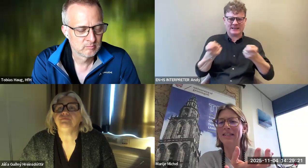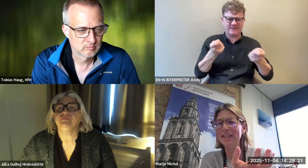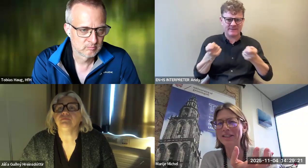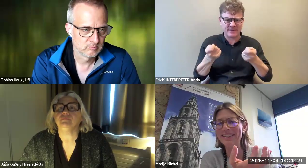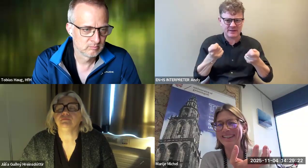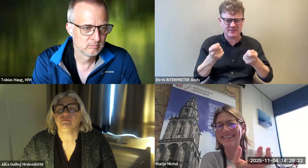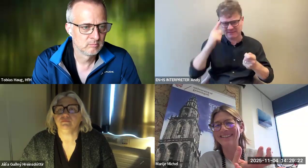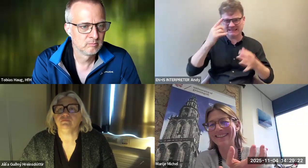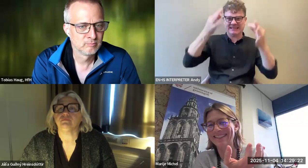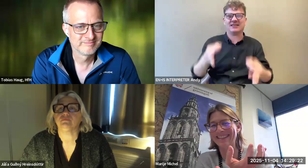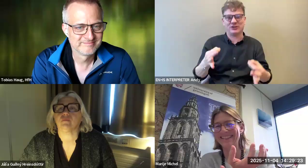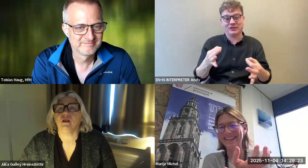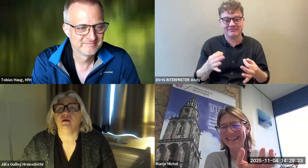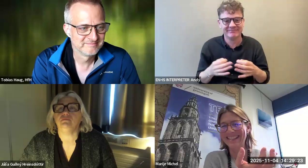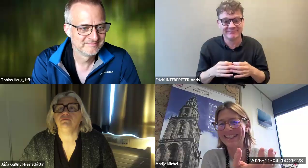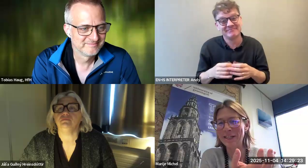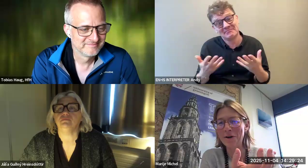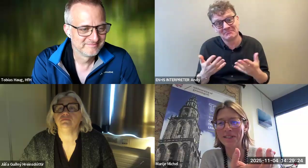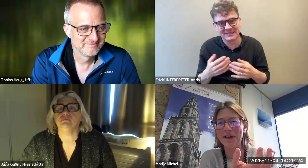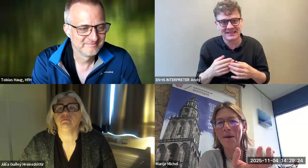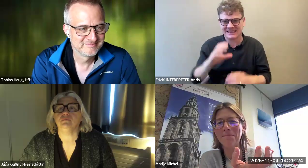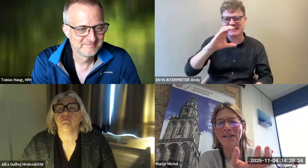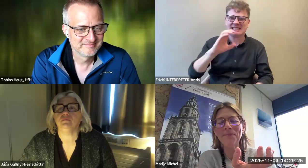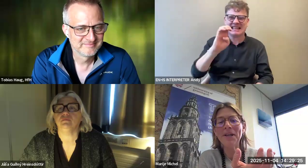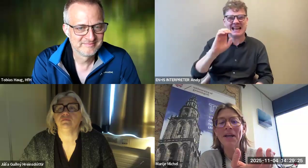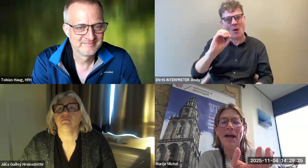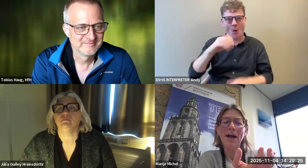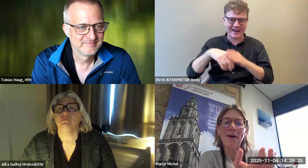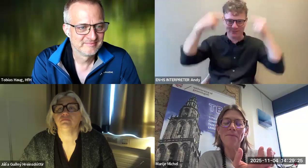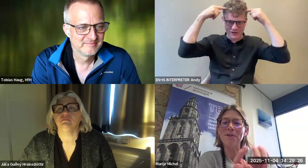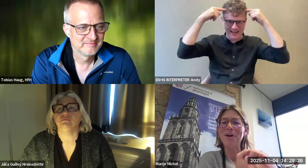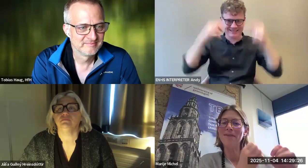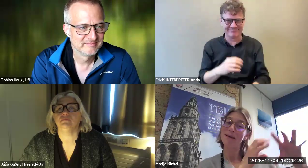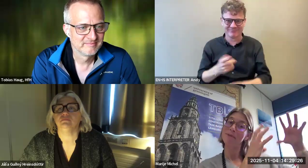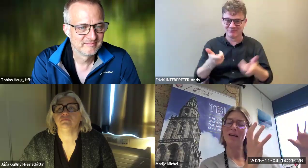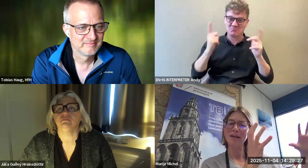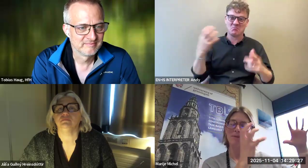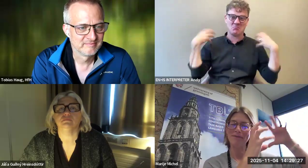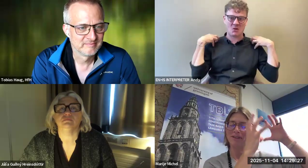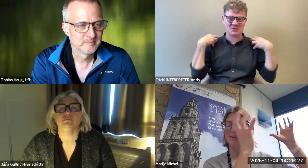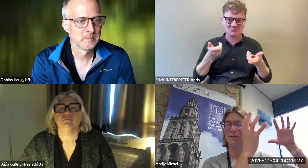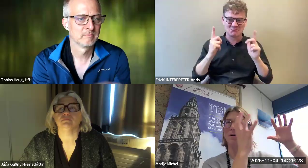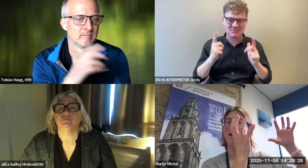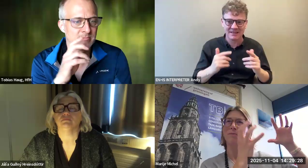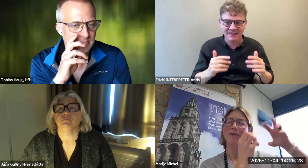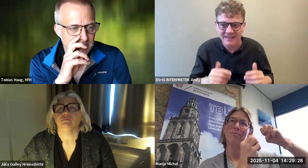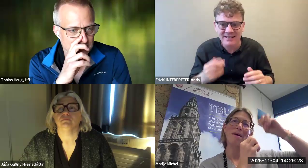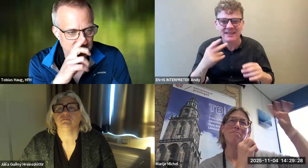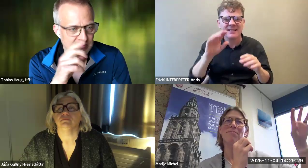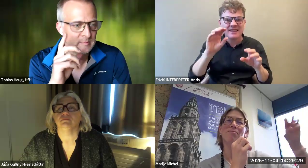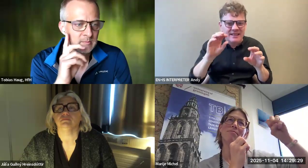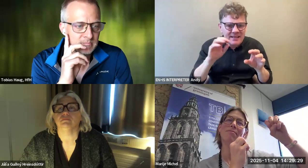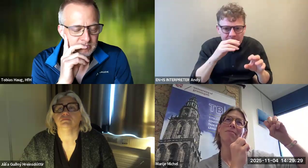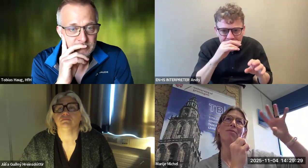that take the decision. So that's the CEOs in a company. You have an episodic buffer, so the part where